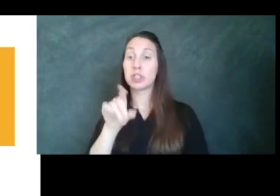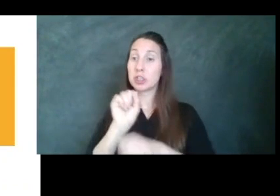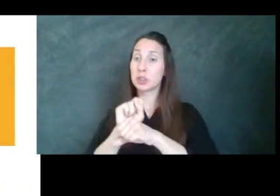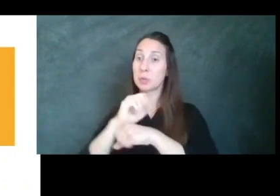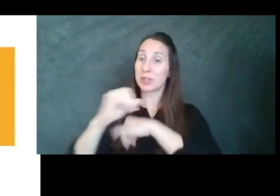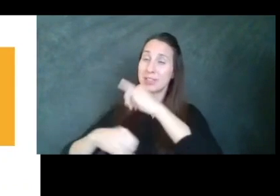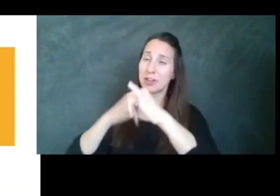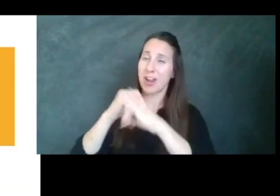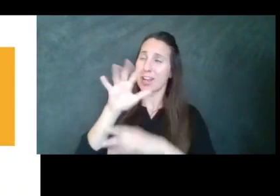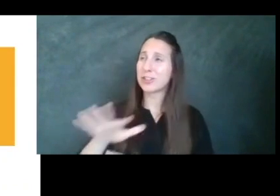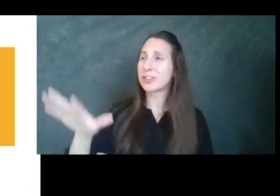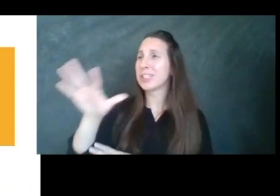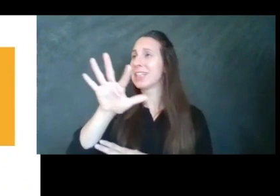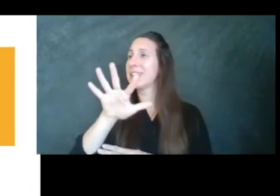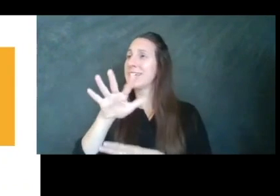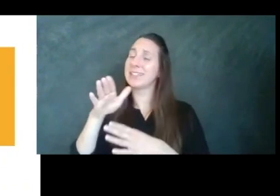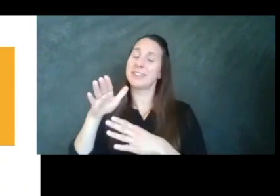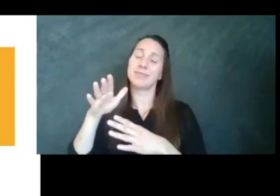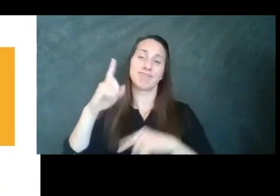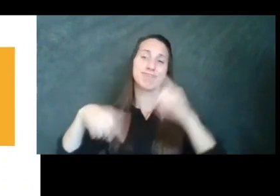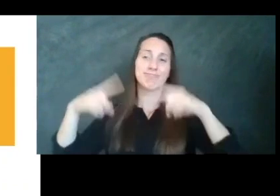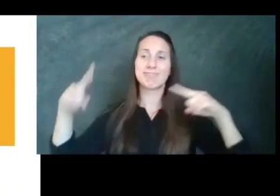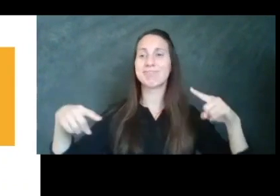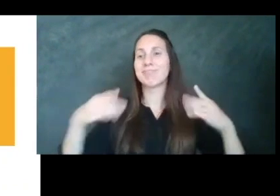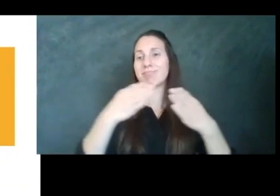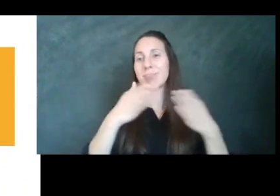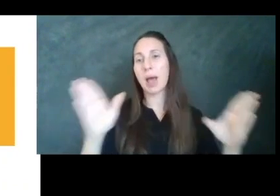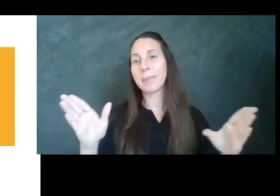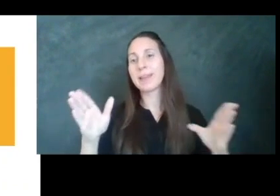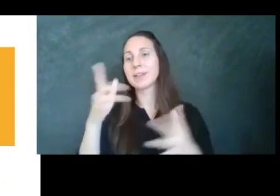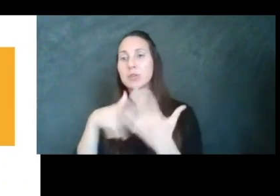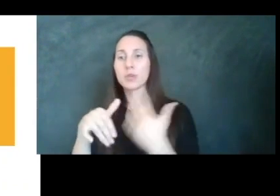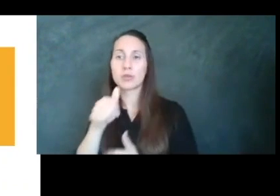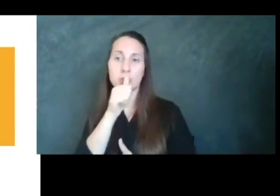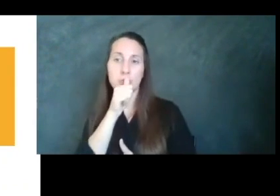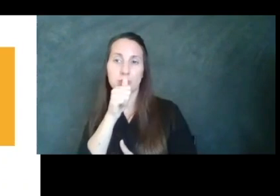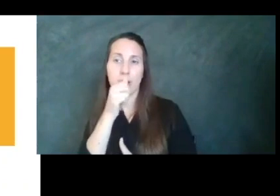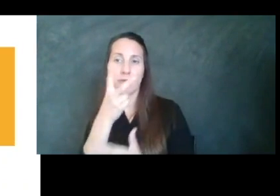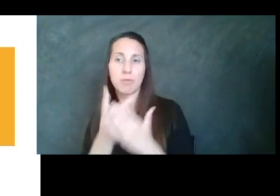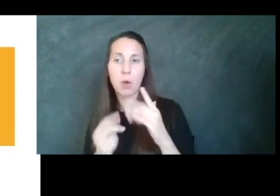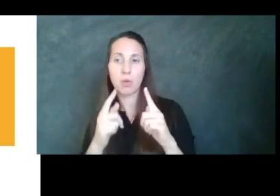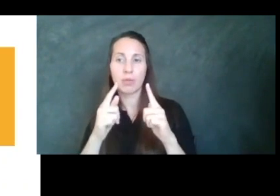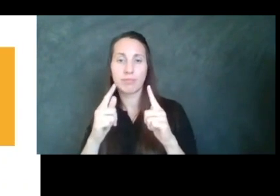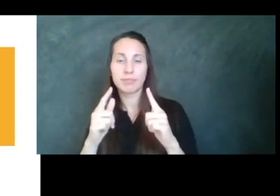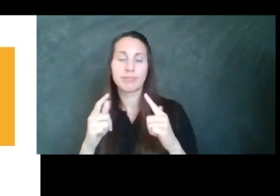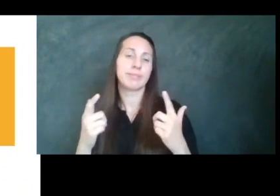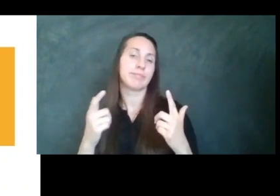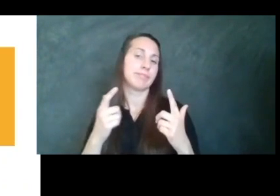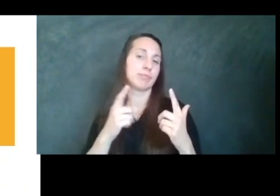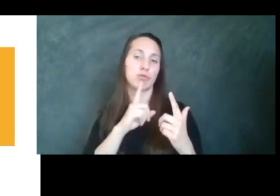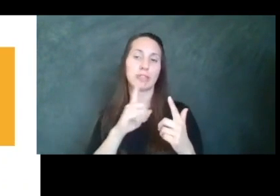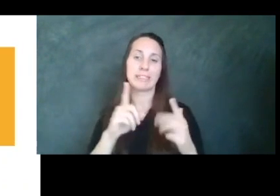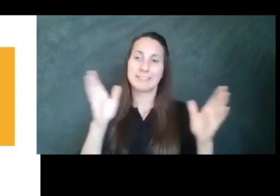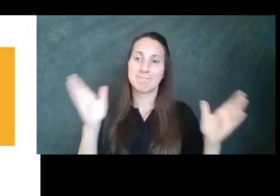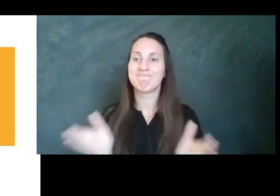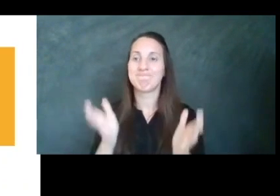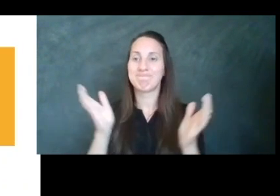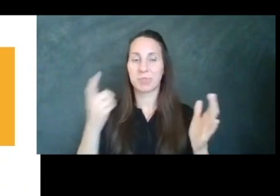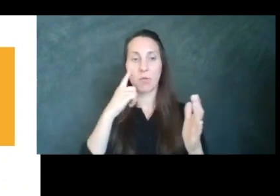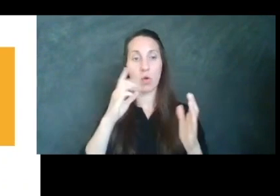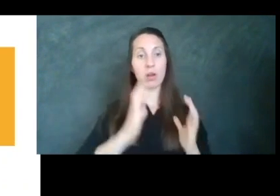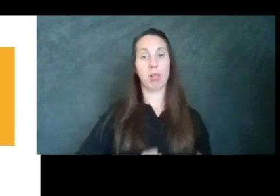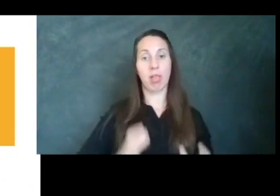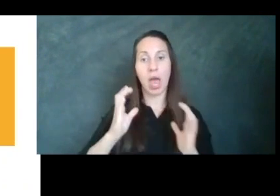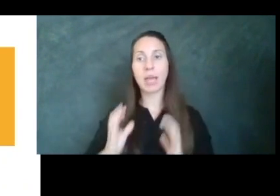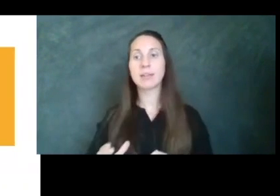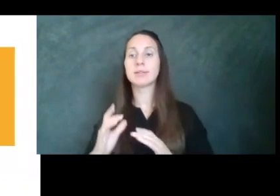the public, social, and private sectors, fiercely advocating for her clients and communities in areas of